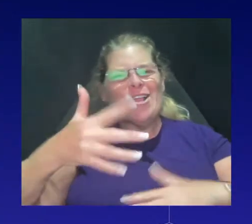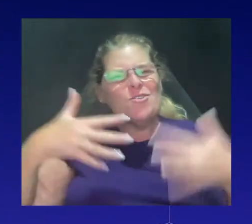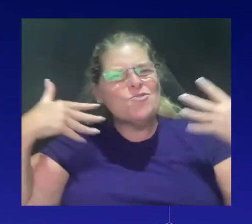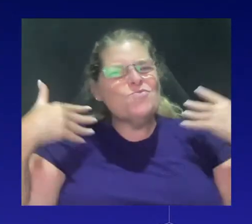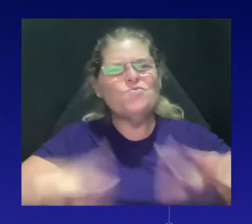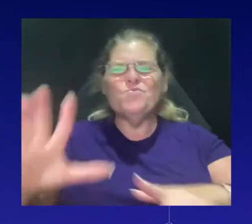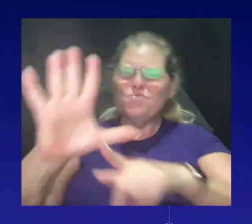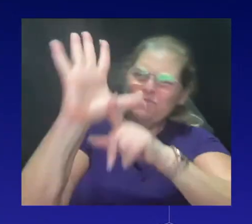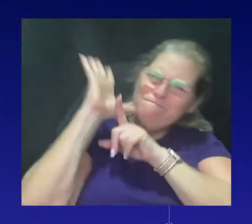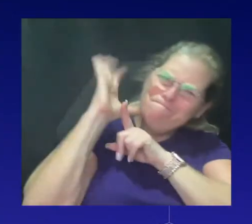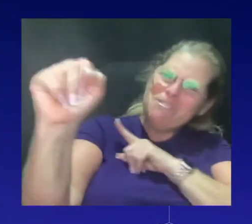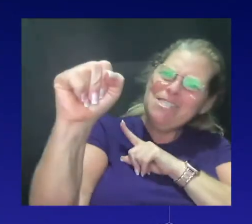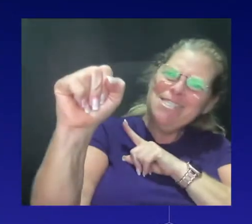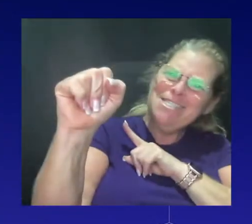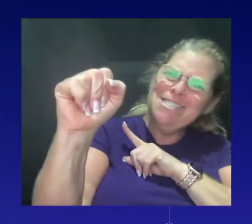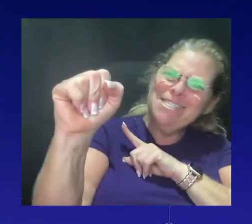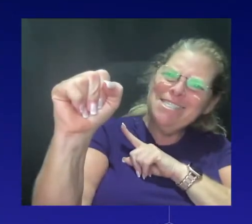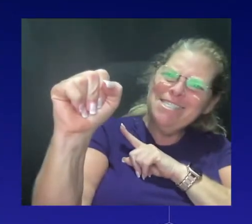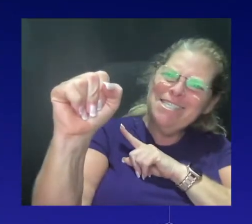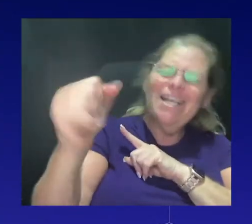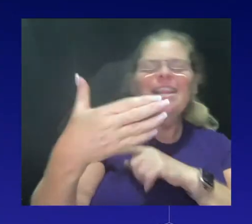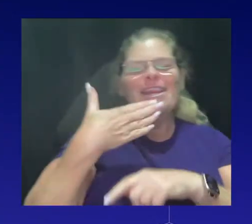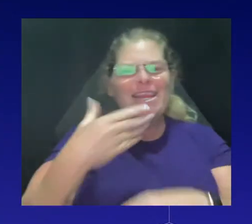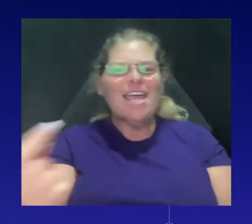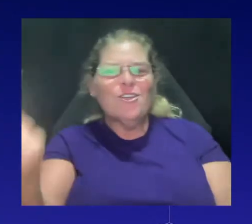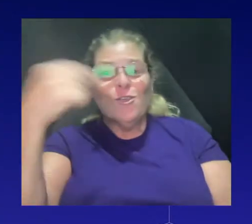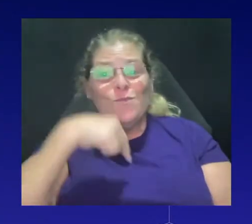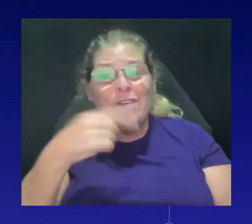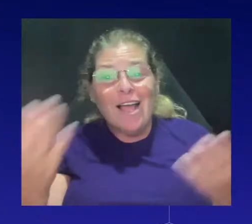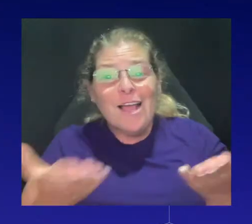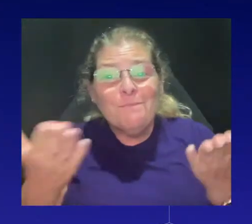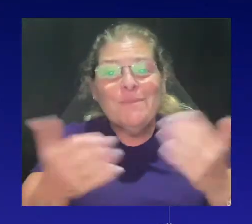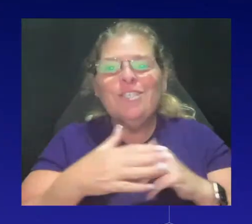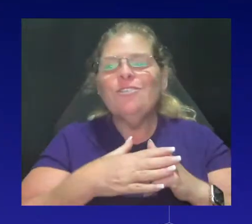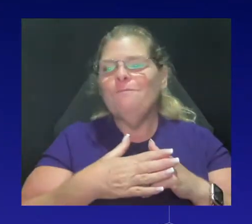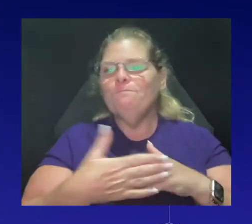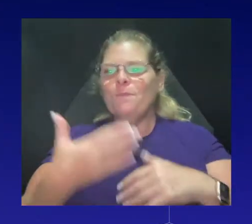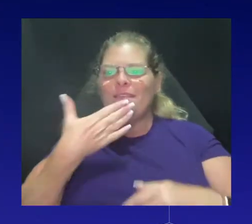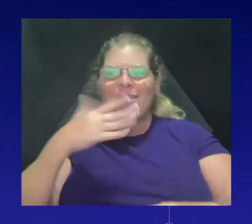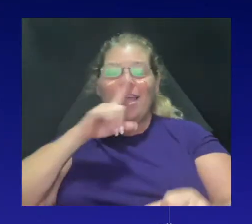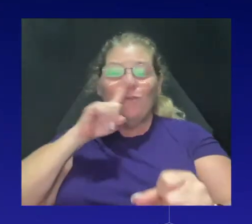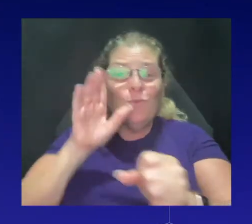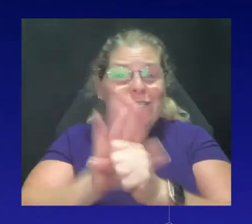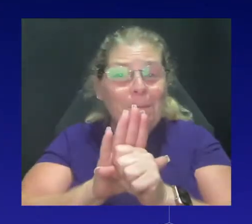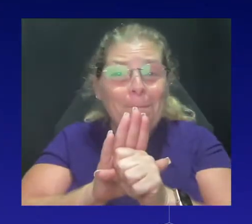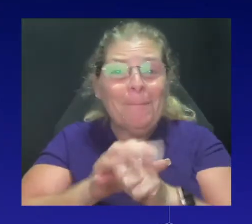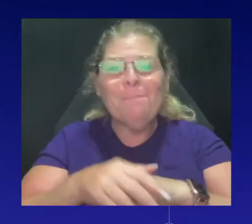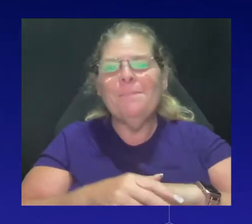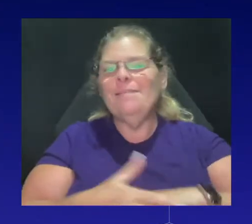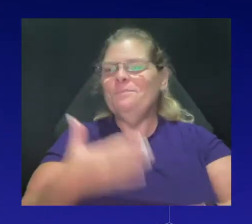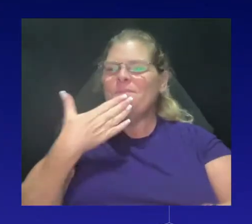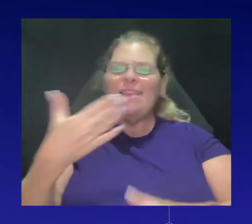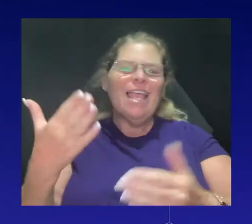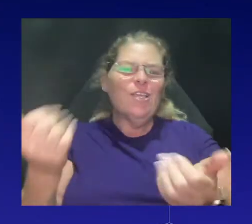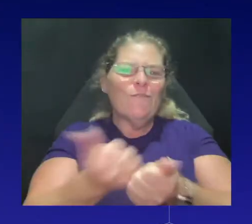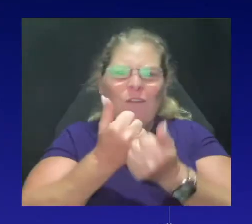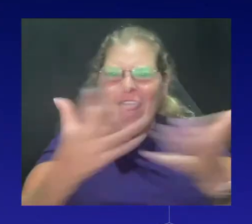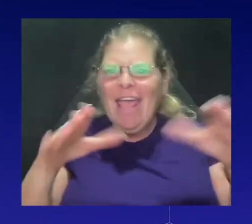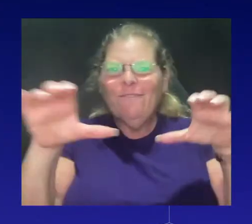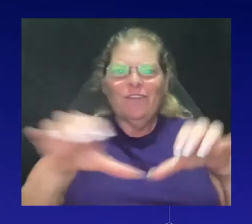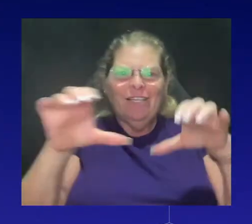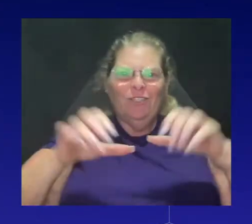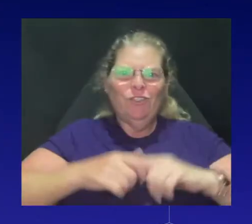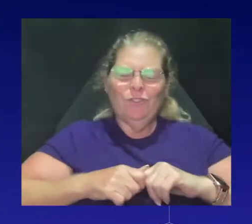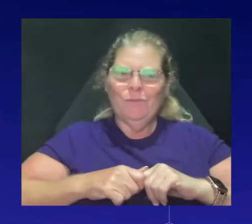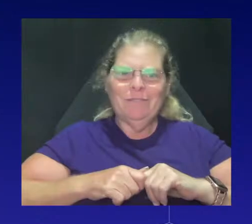you for having attended. Thank you for being committed. Thank you for everything you're doing. Now I can